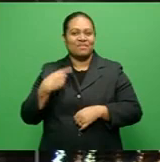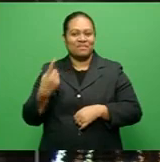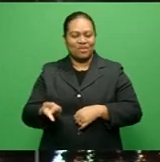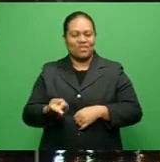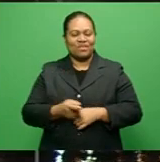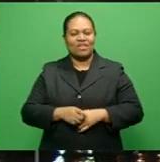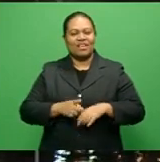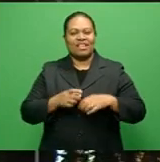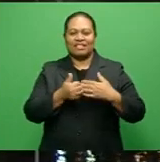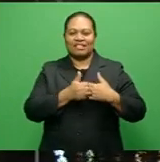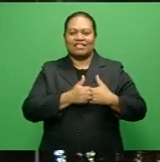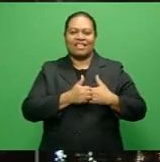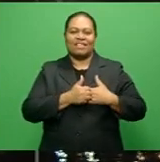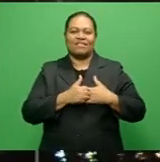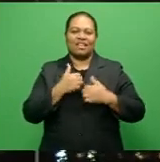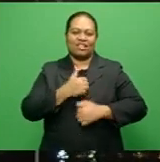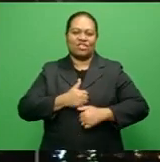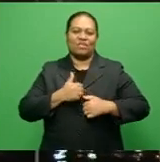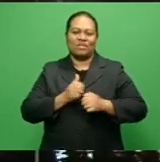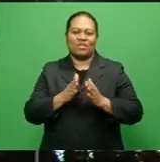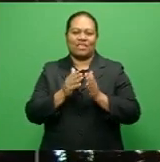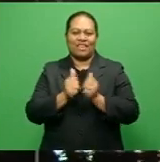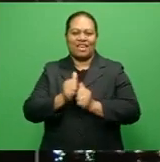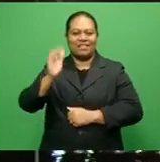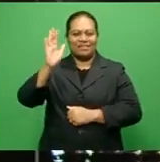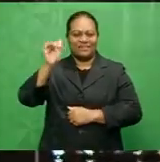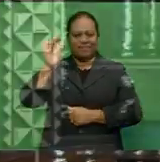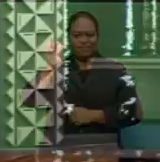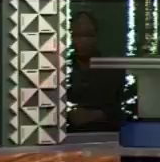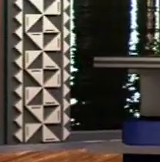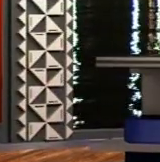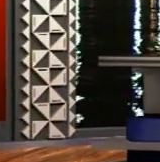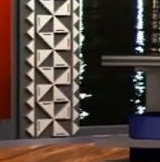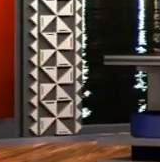team and I, have a safe and enjoyable weekend. Modamanda.